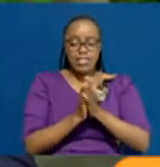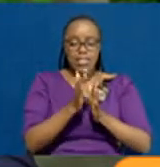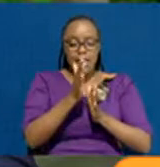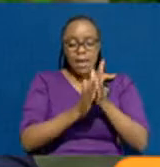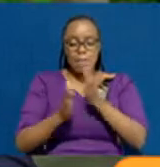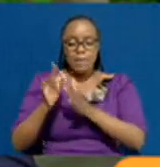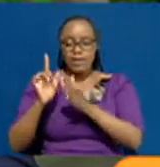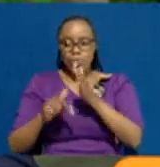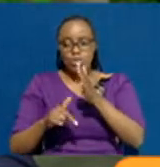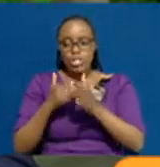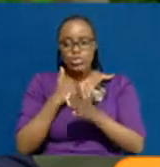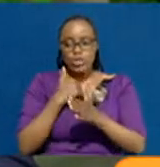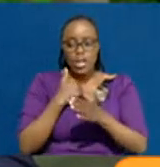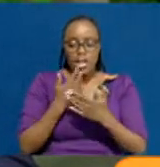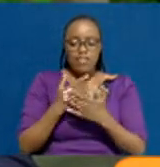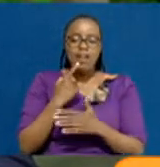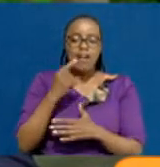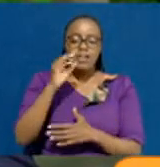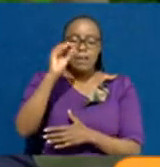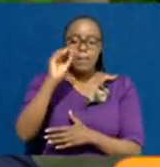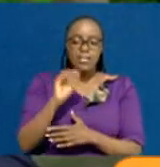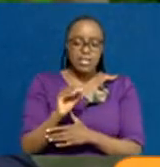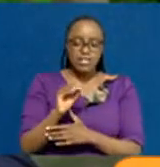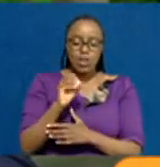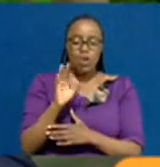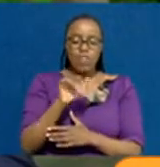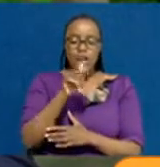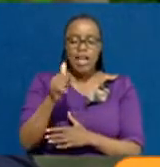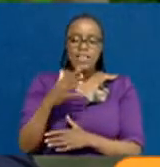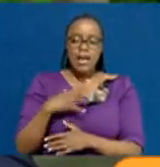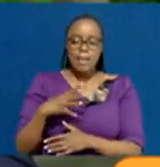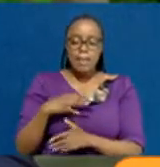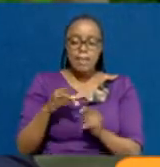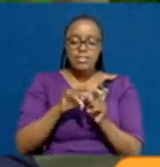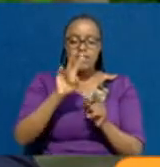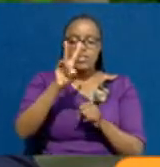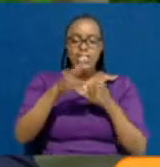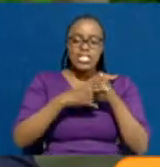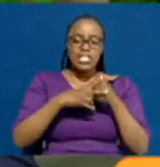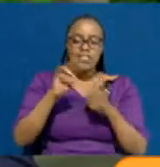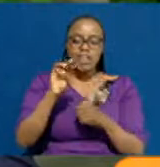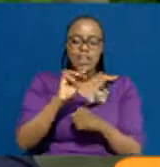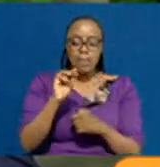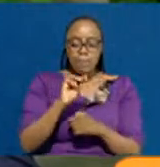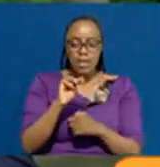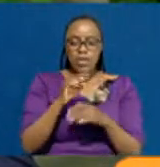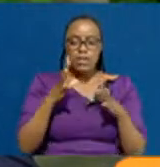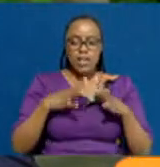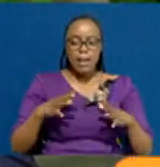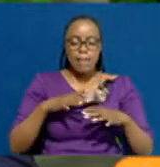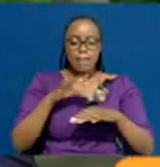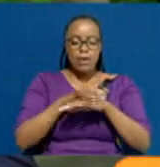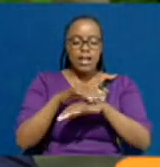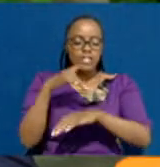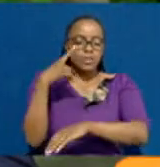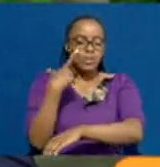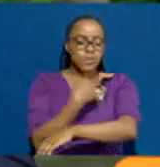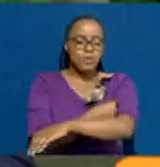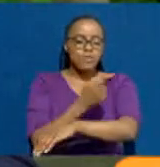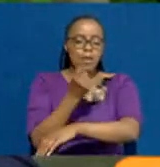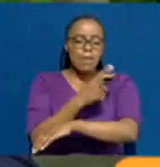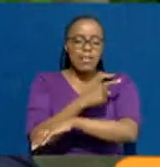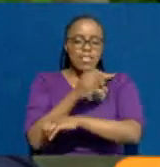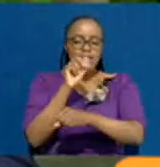is to have 100% of adults, which is 27 million persons, vaccinated by the end of December this